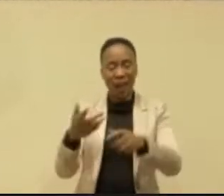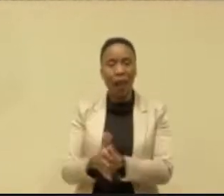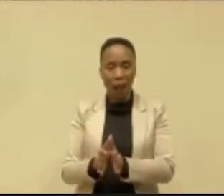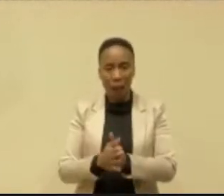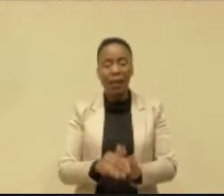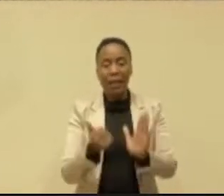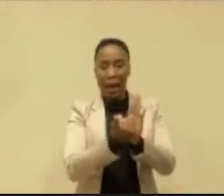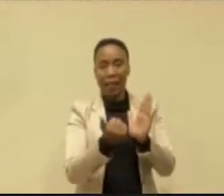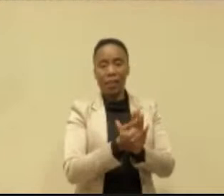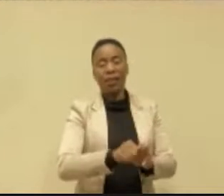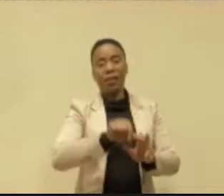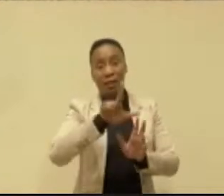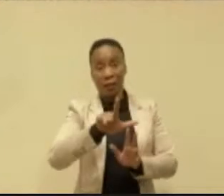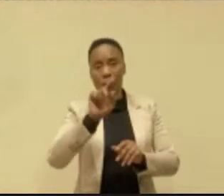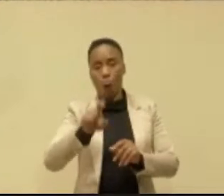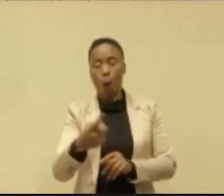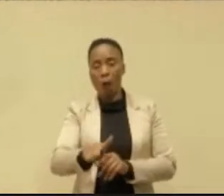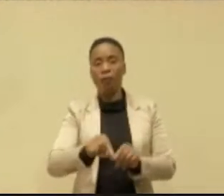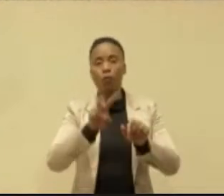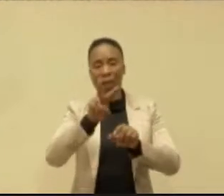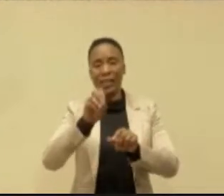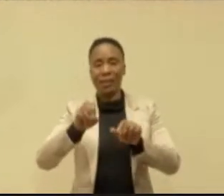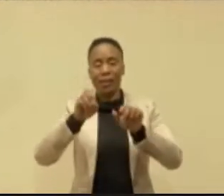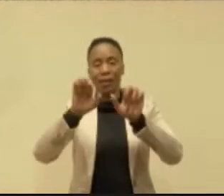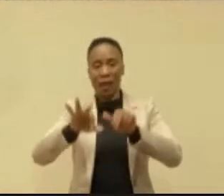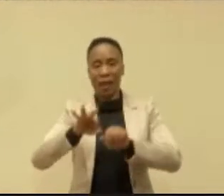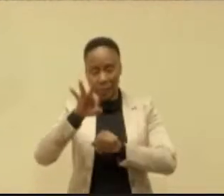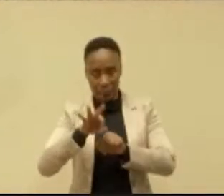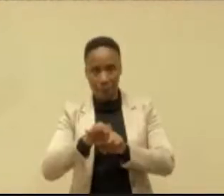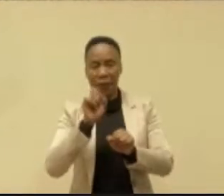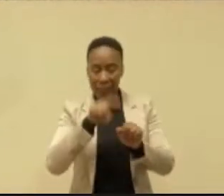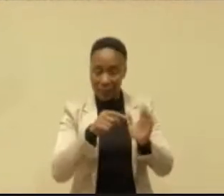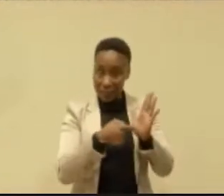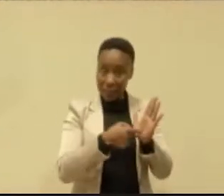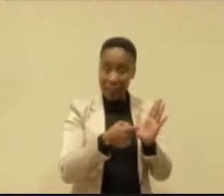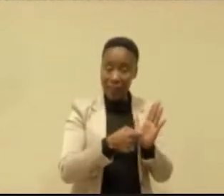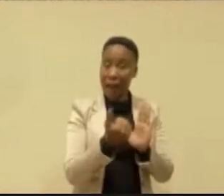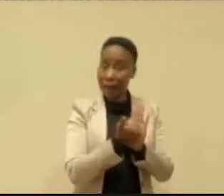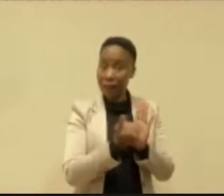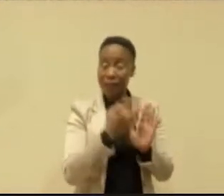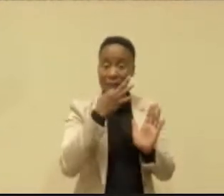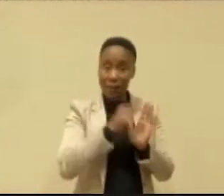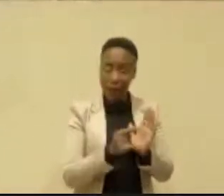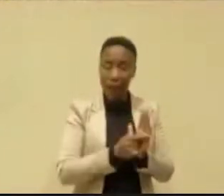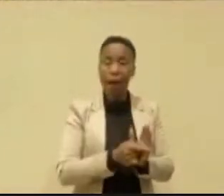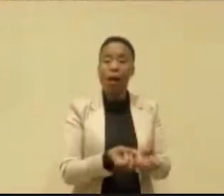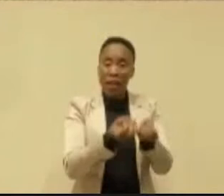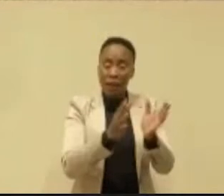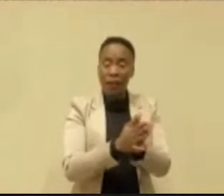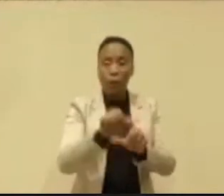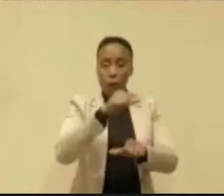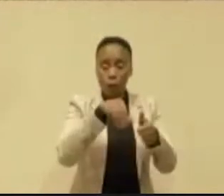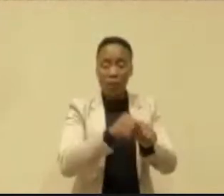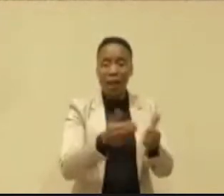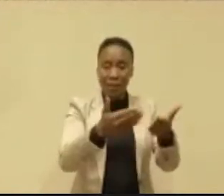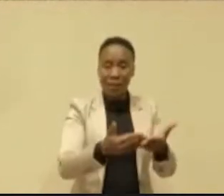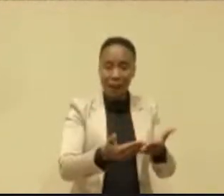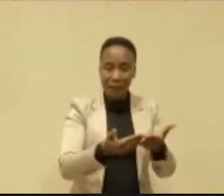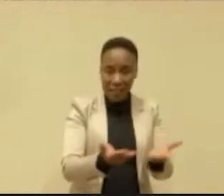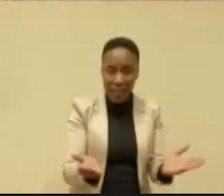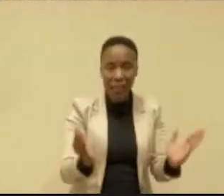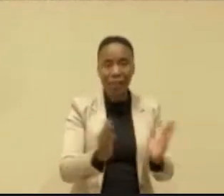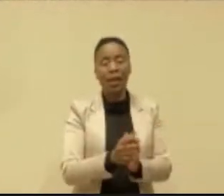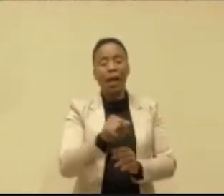this prevention and combating of trafficking in person prescribed the provision of social services and places of